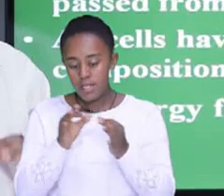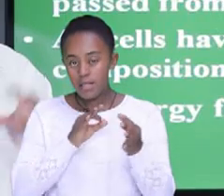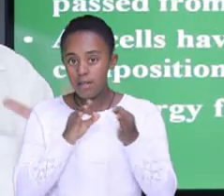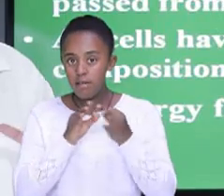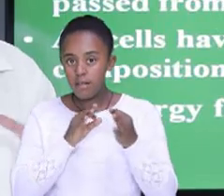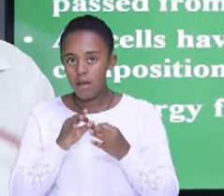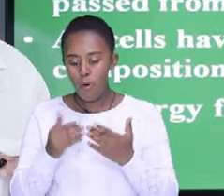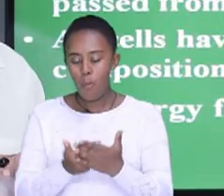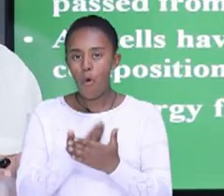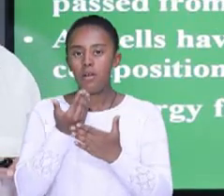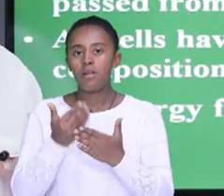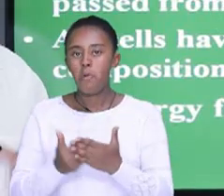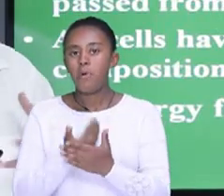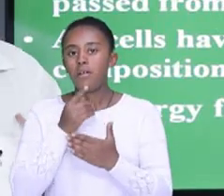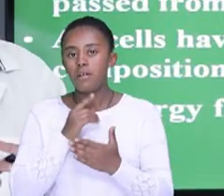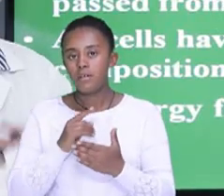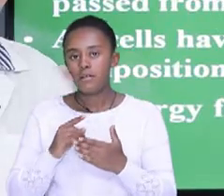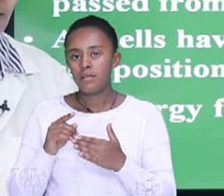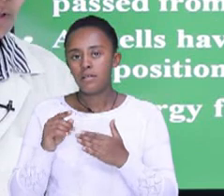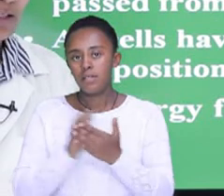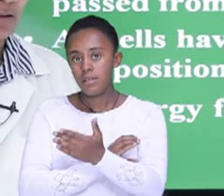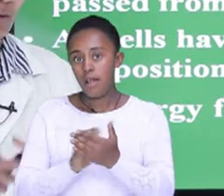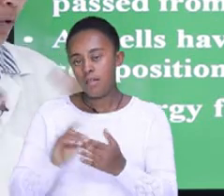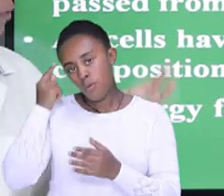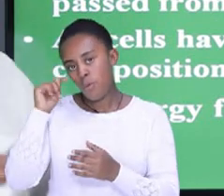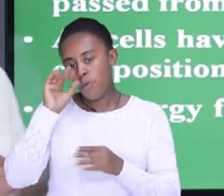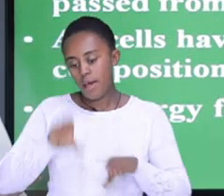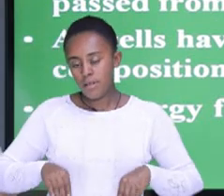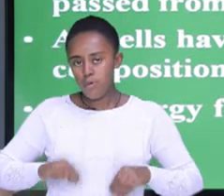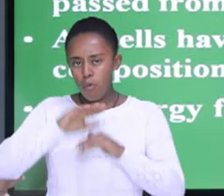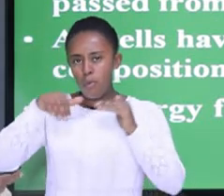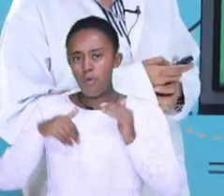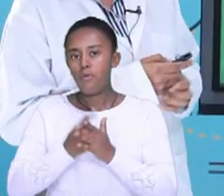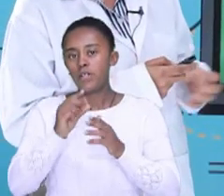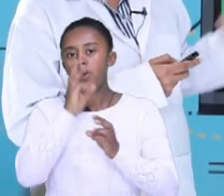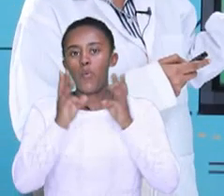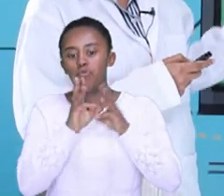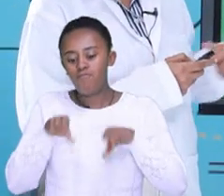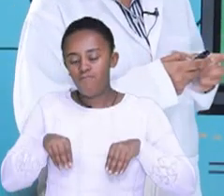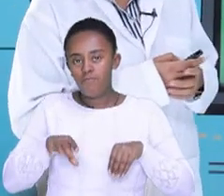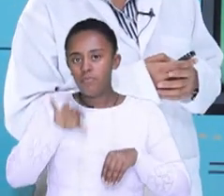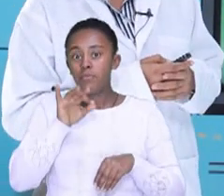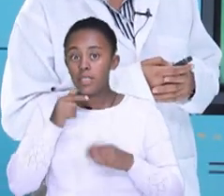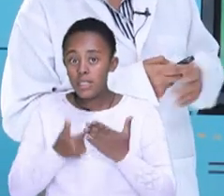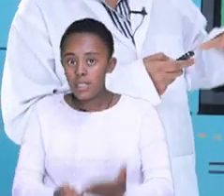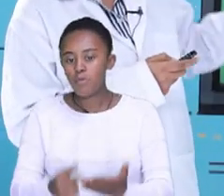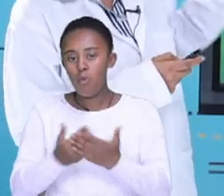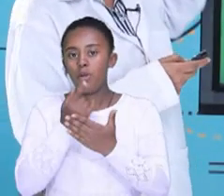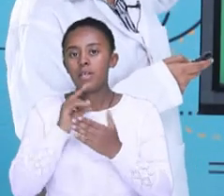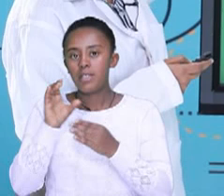state modern cell theory that has acceptance all over the world, and this modern cell